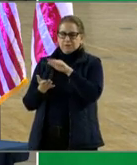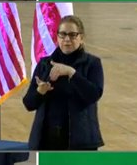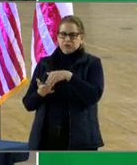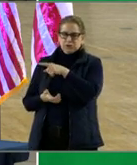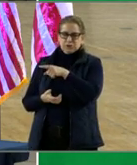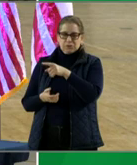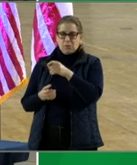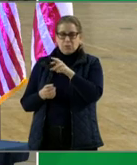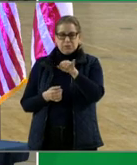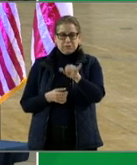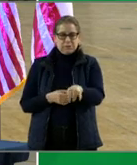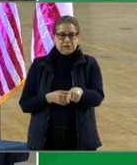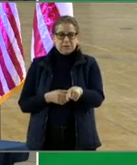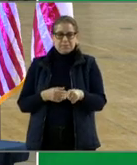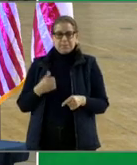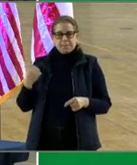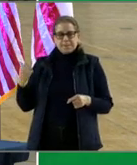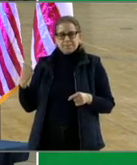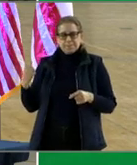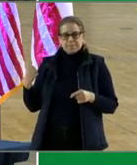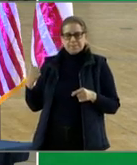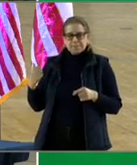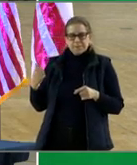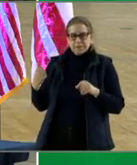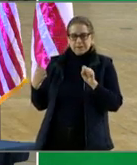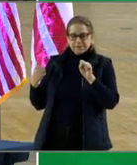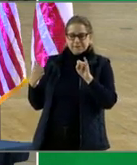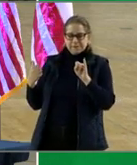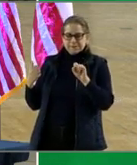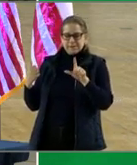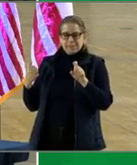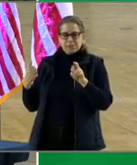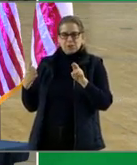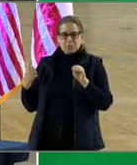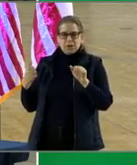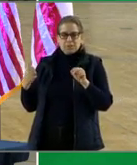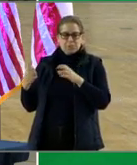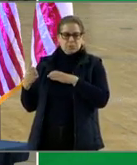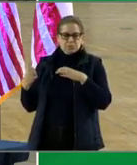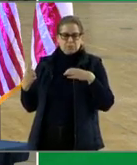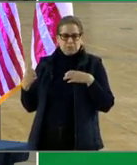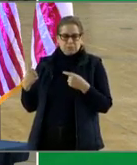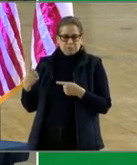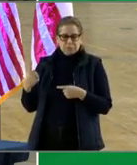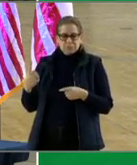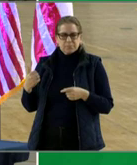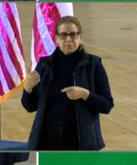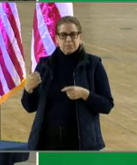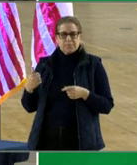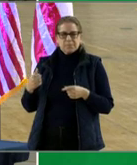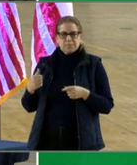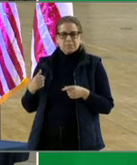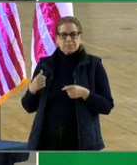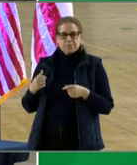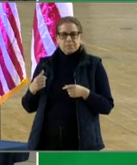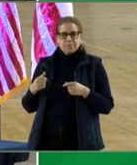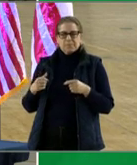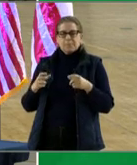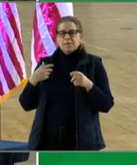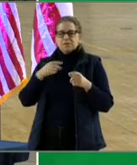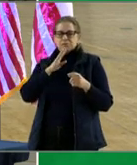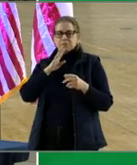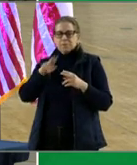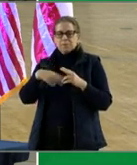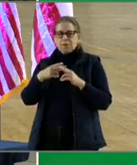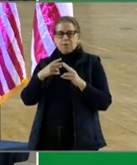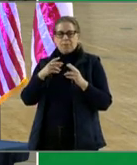questions about several of the slides. If I'm reading this correctly, the chime model suggests April 17th